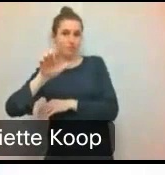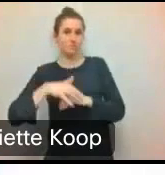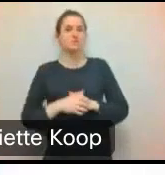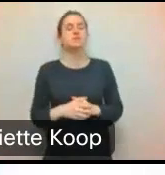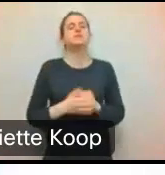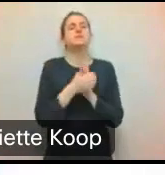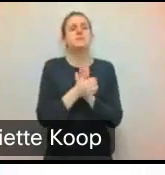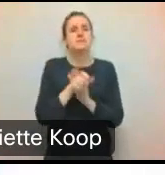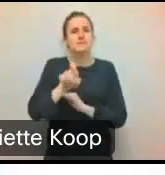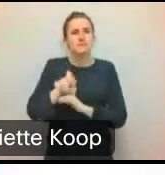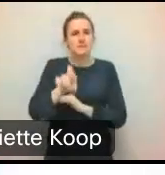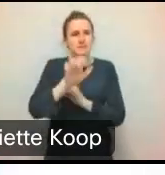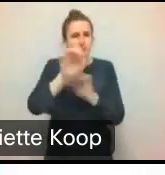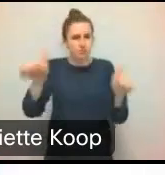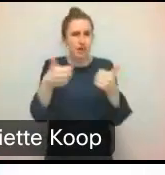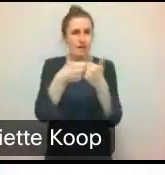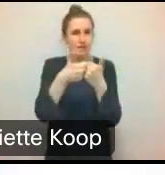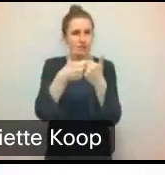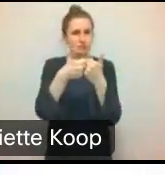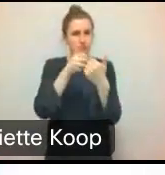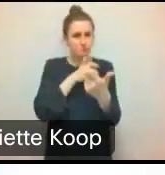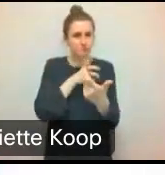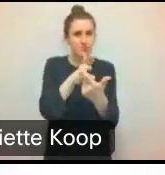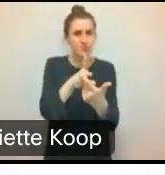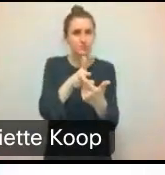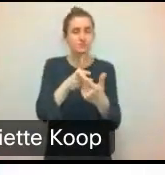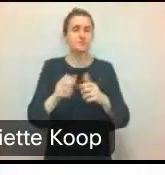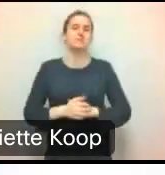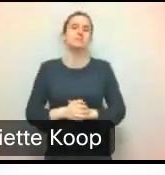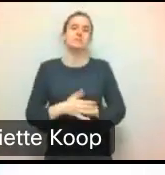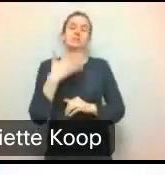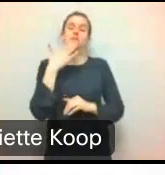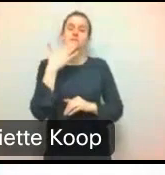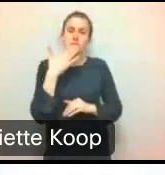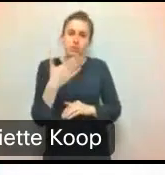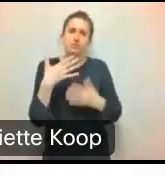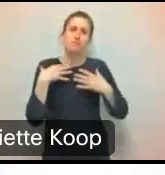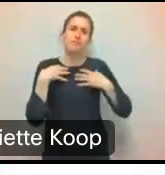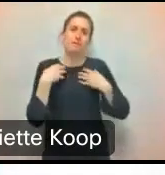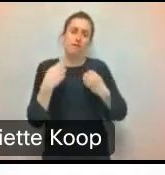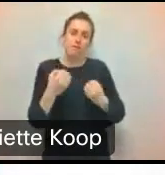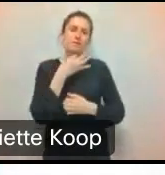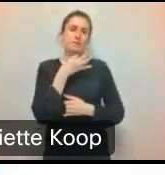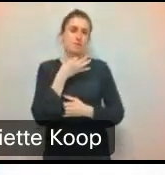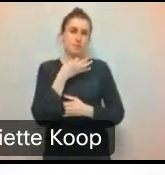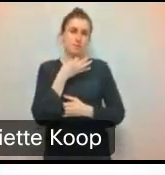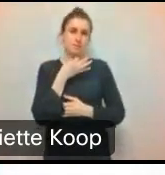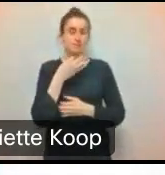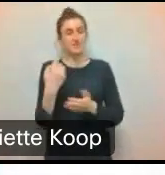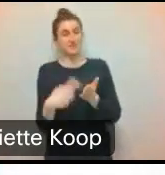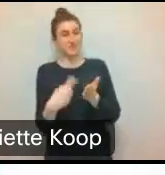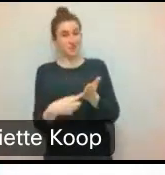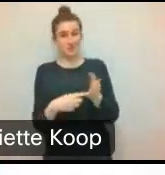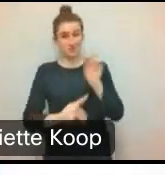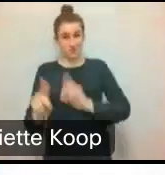do we need to meet those challenges? A healthy curiosity. And oftentimes we talk about people who are gullible, but